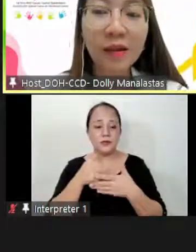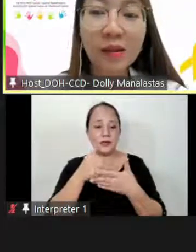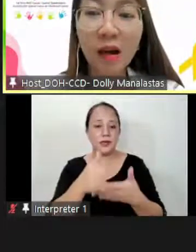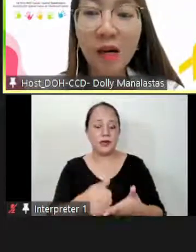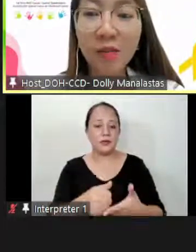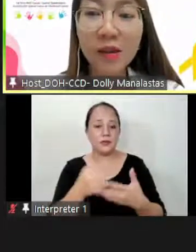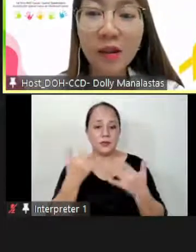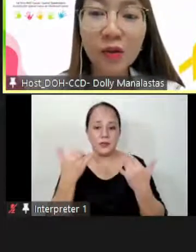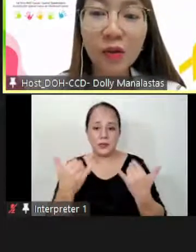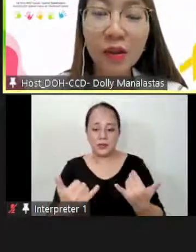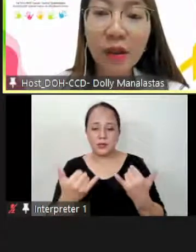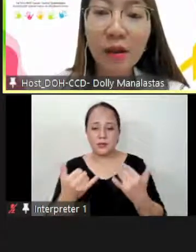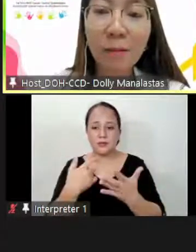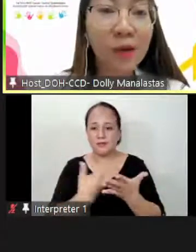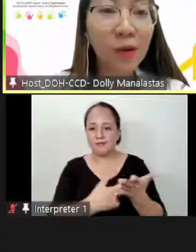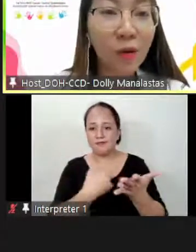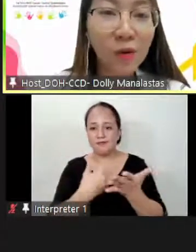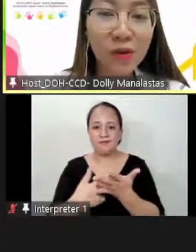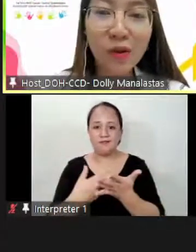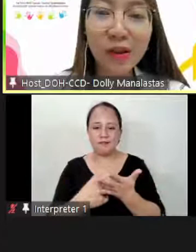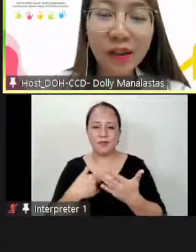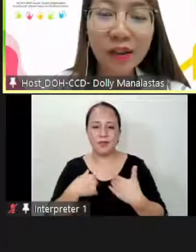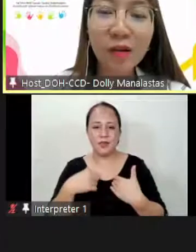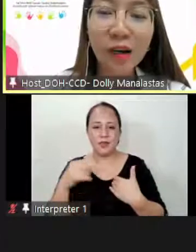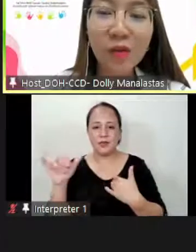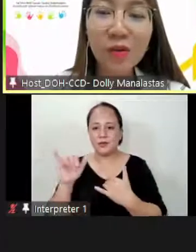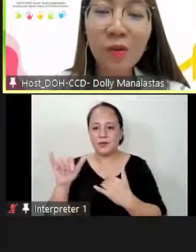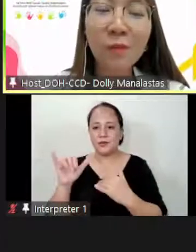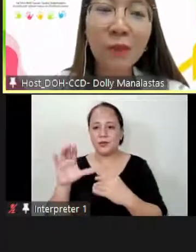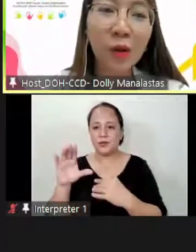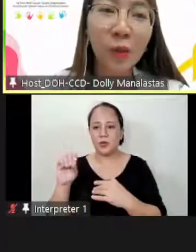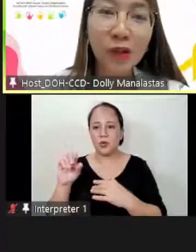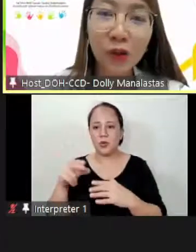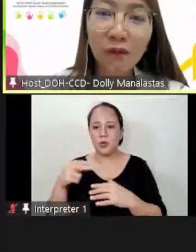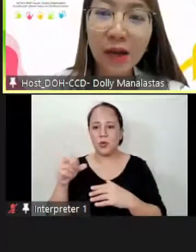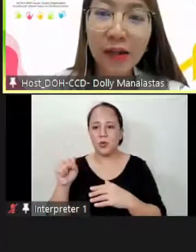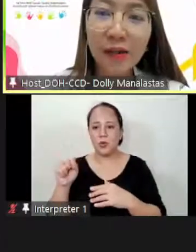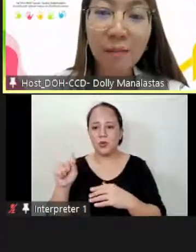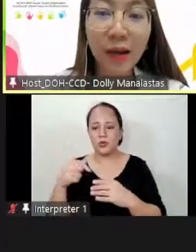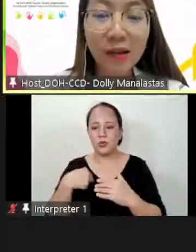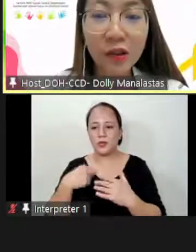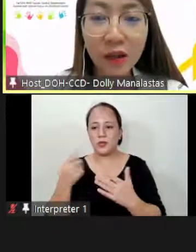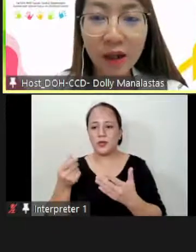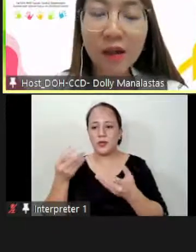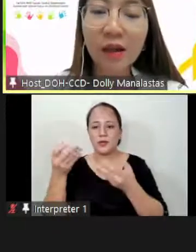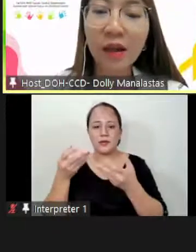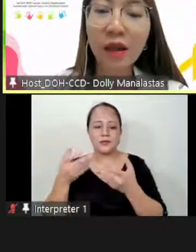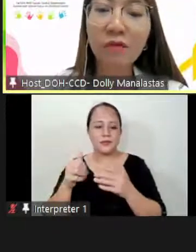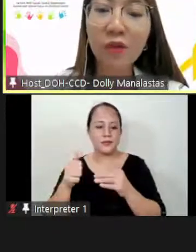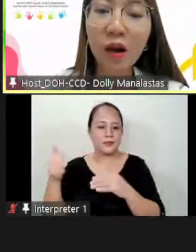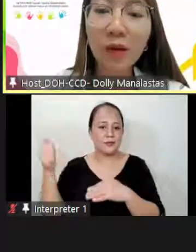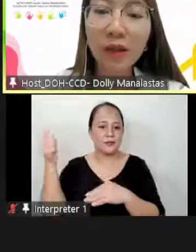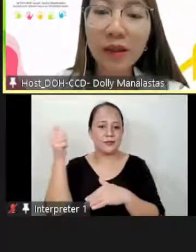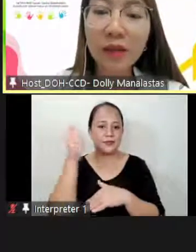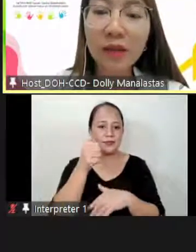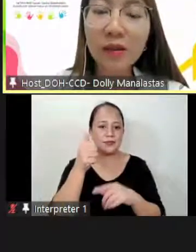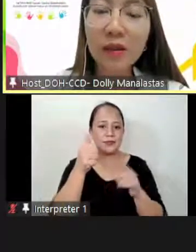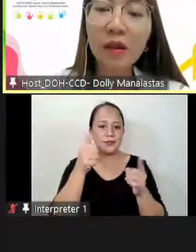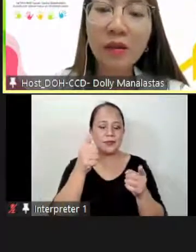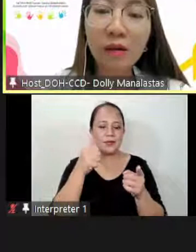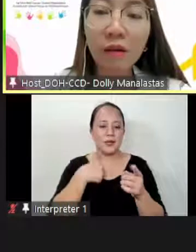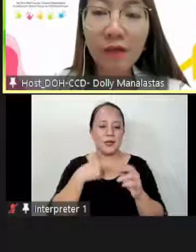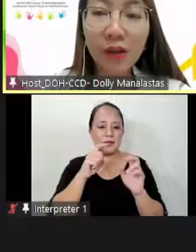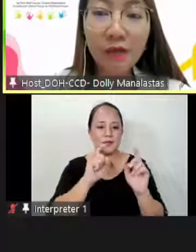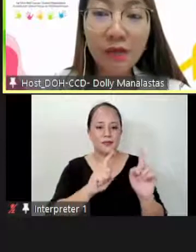today's panel's discussion, my co-host, Dr. Lynn Lorenzo, will serve as the panel chair. And for our